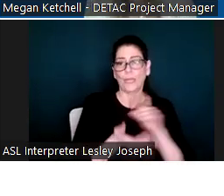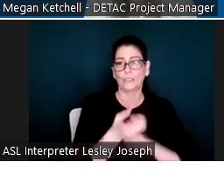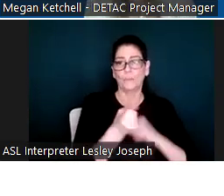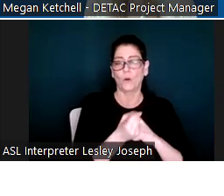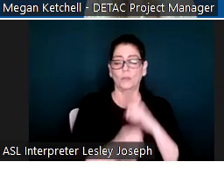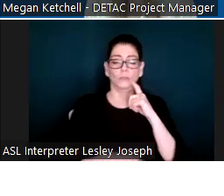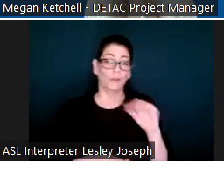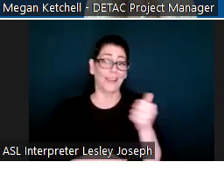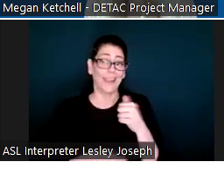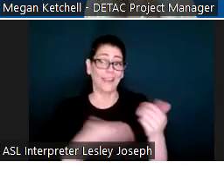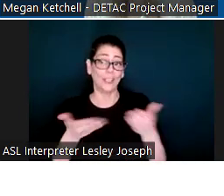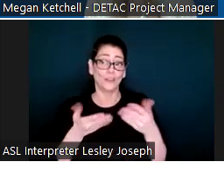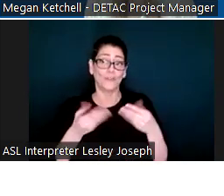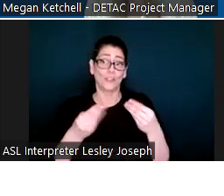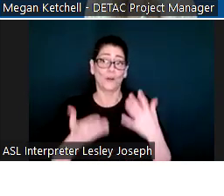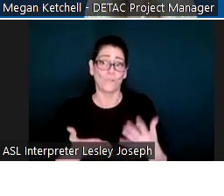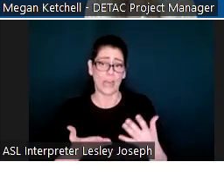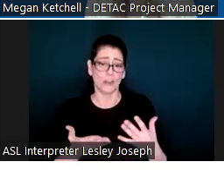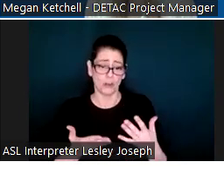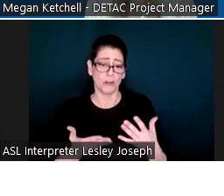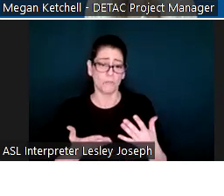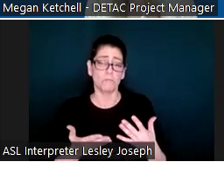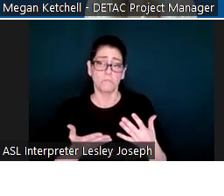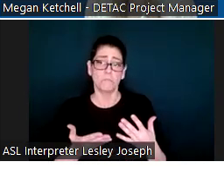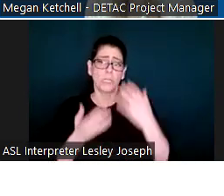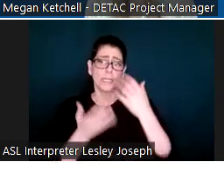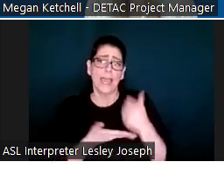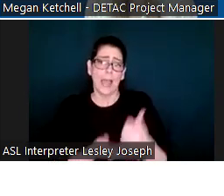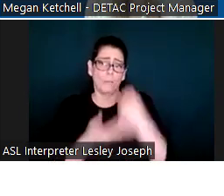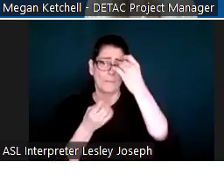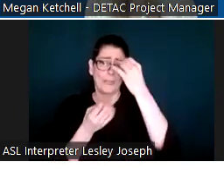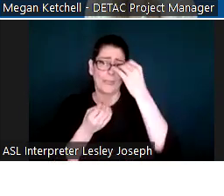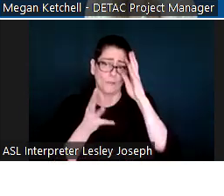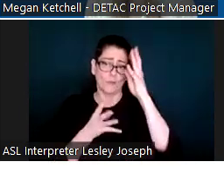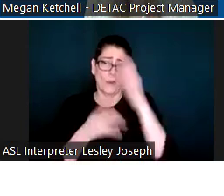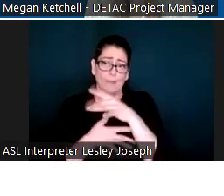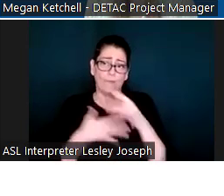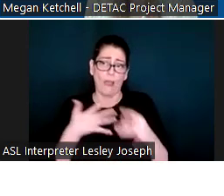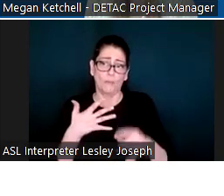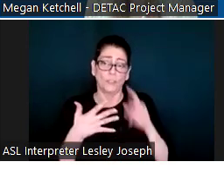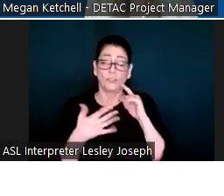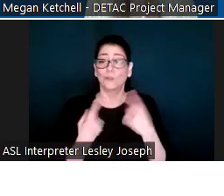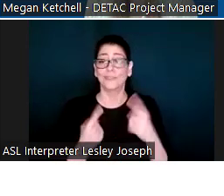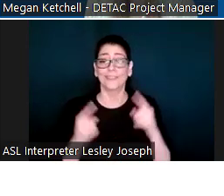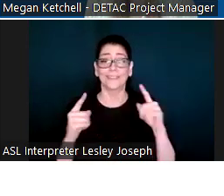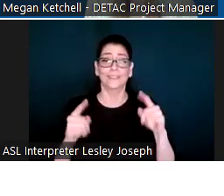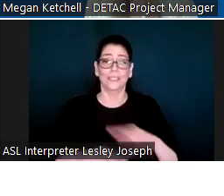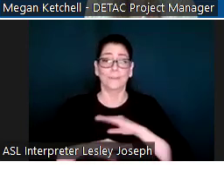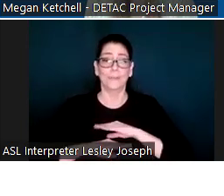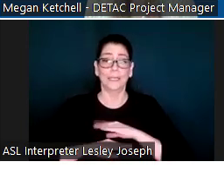service provider could ask to think through a variety of creative options for being able to successfully meet a person's